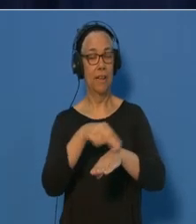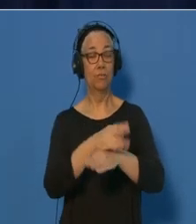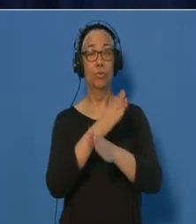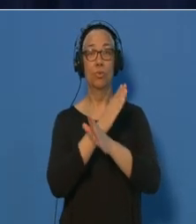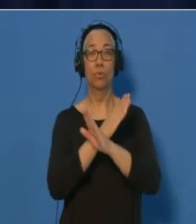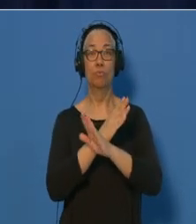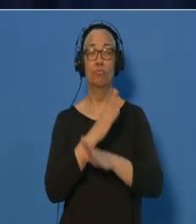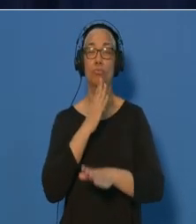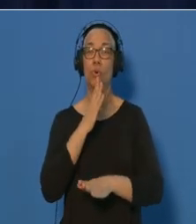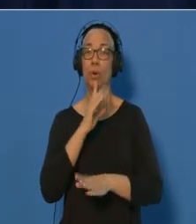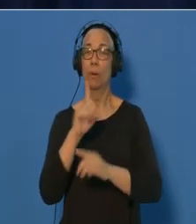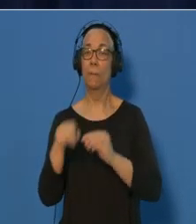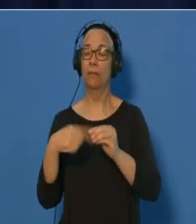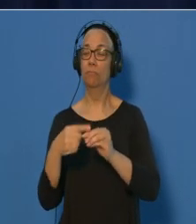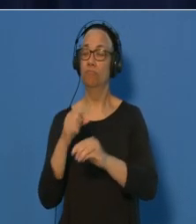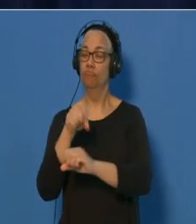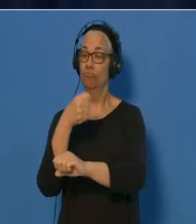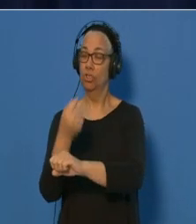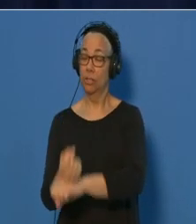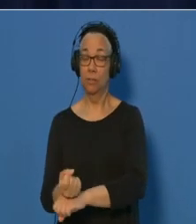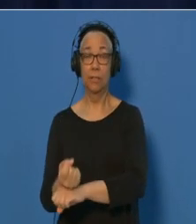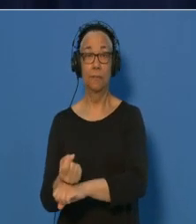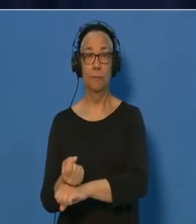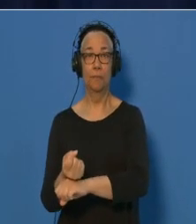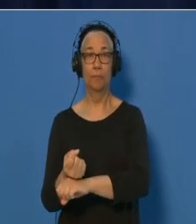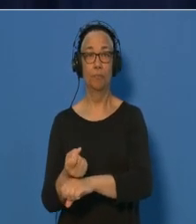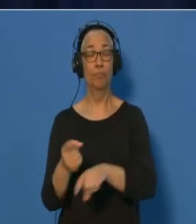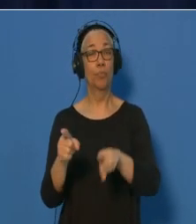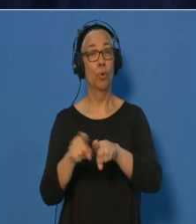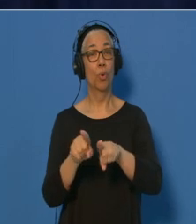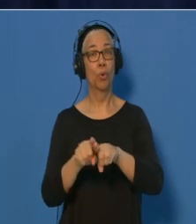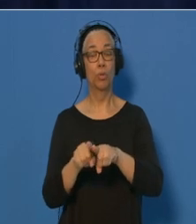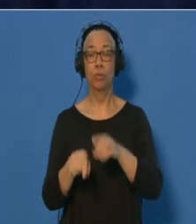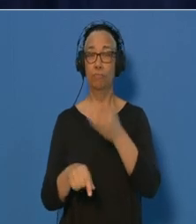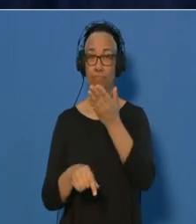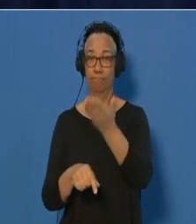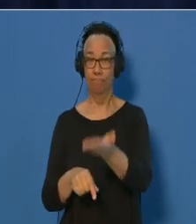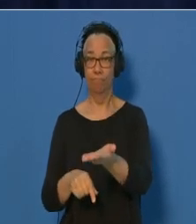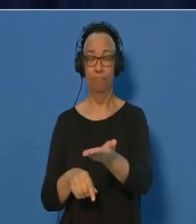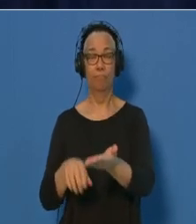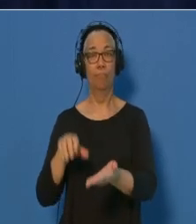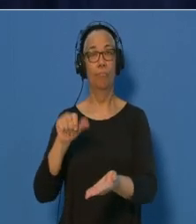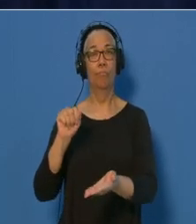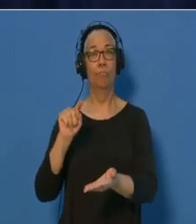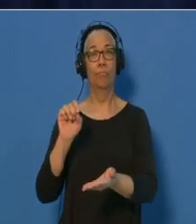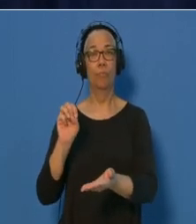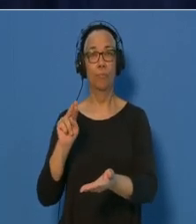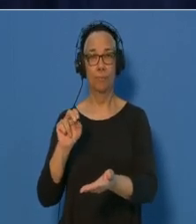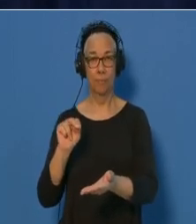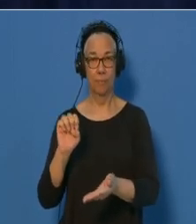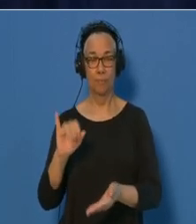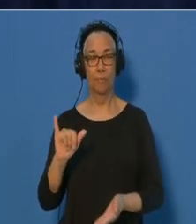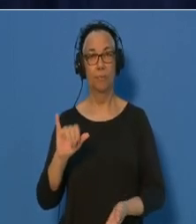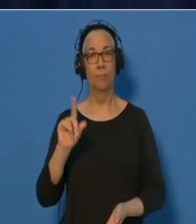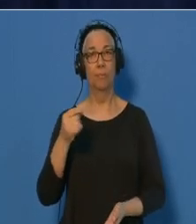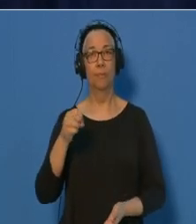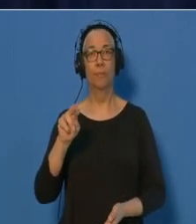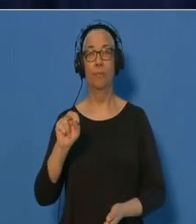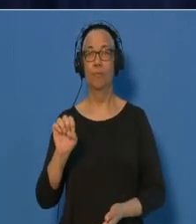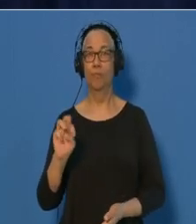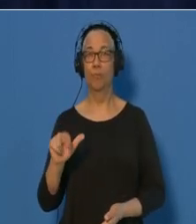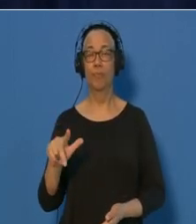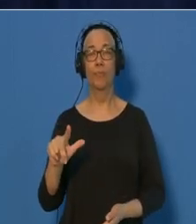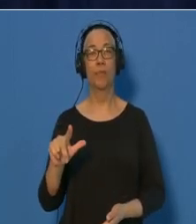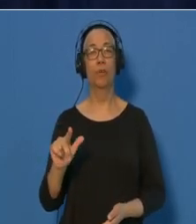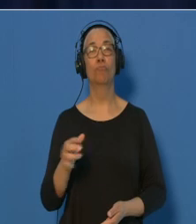our shelter in place. I am also joined by the Attorney General, who will review items regarding the shelter, which has been